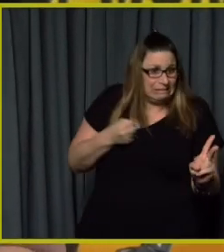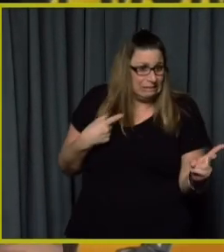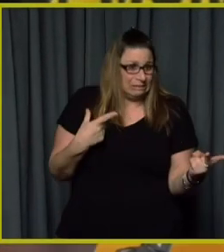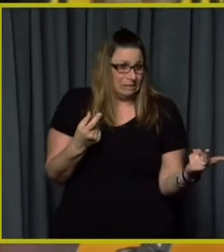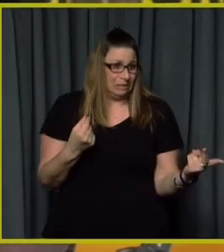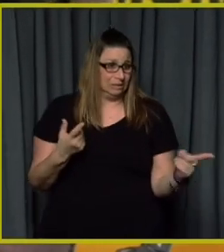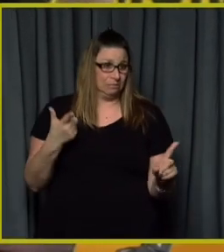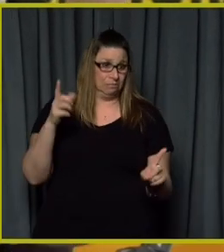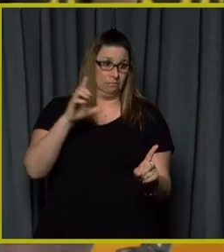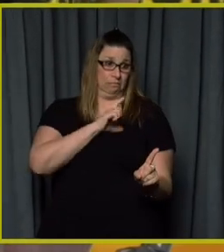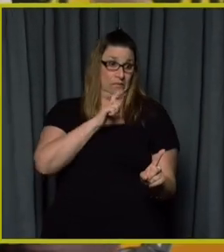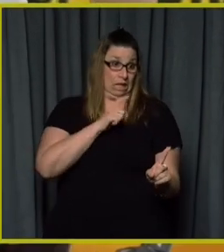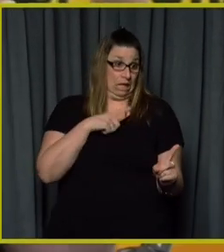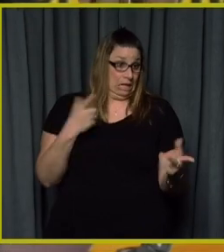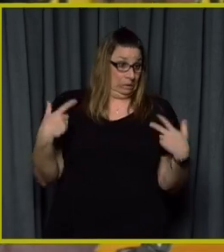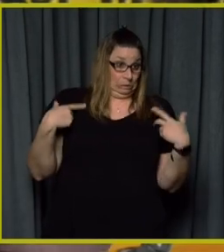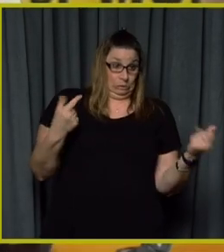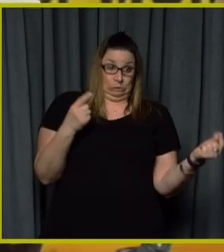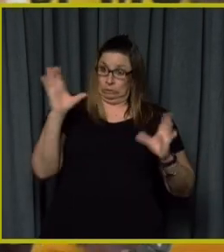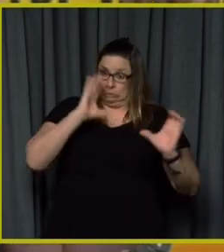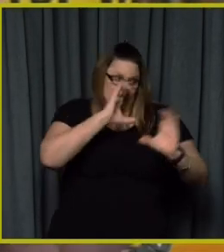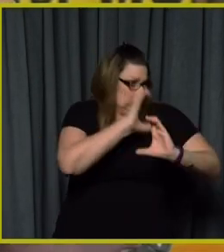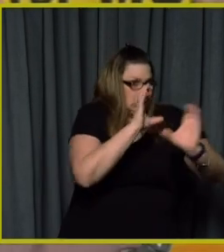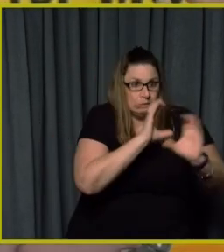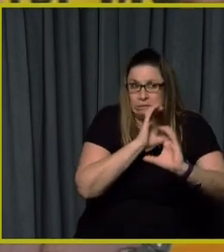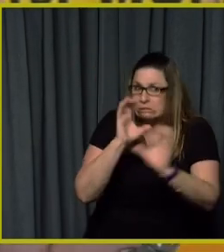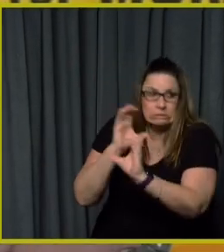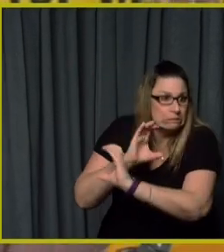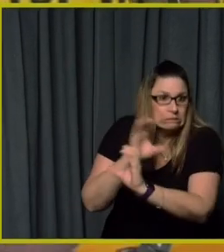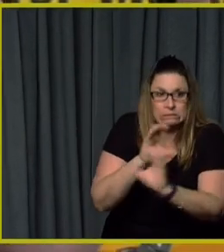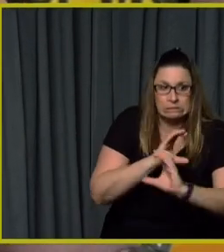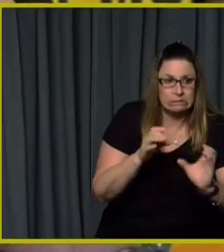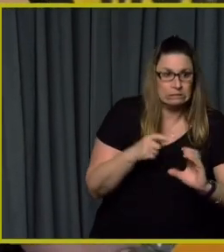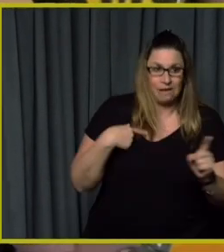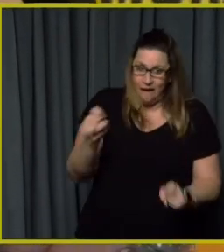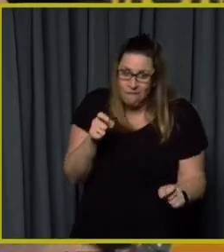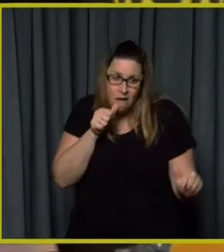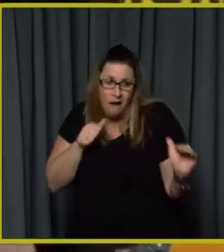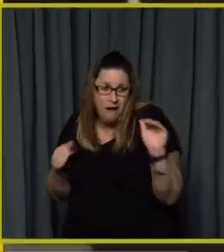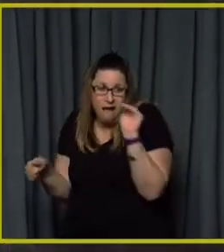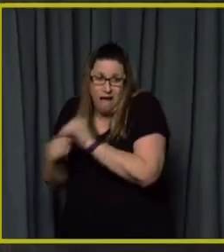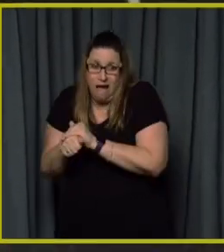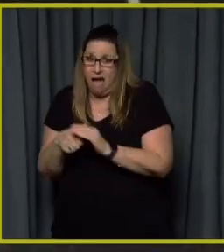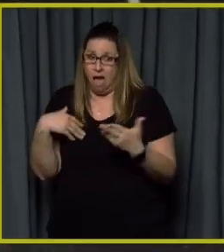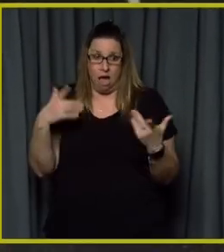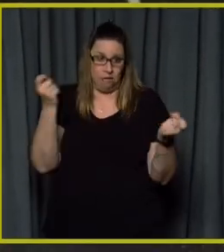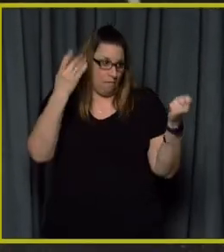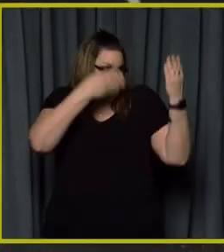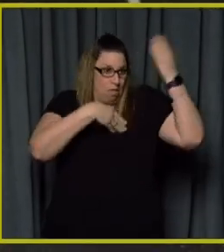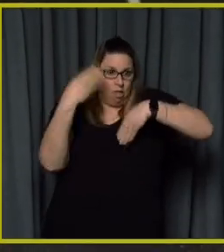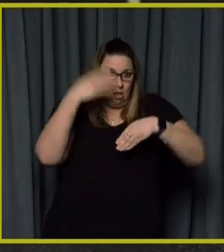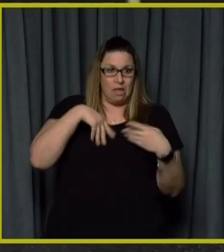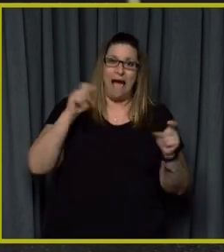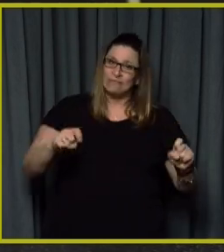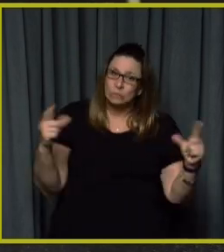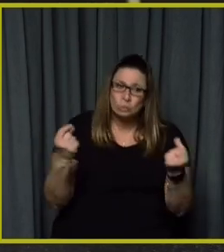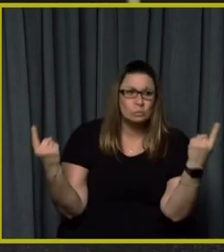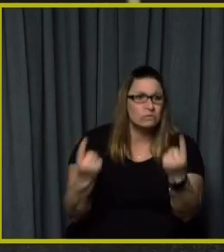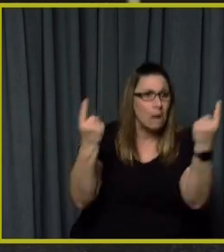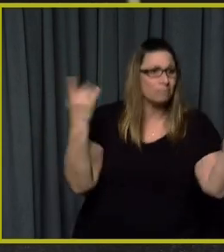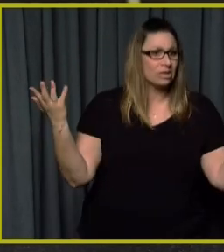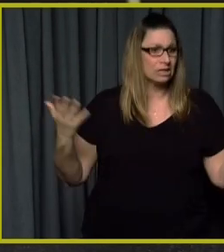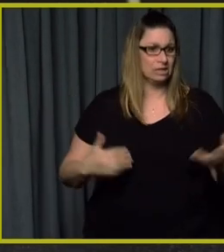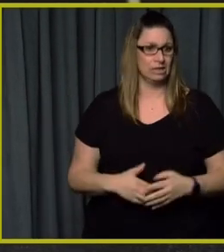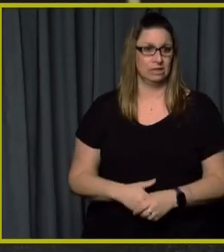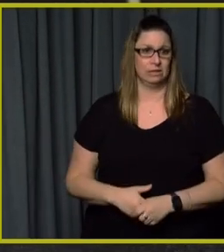being harassed. Give them a place where they can go. If they can't be anywhere else, give them somewhere. My name is India, and